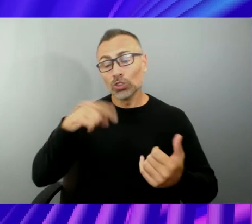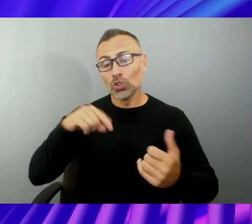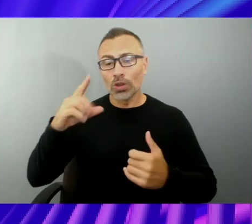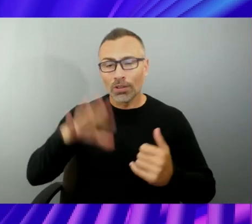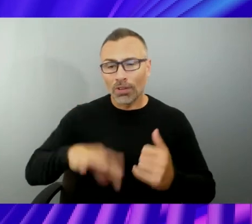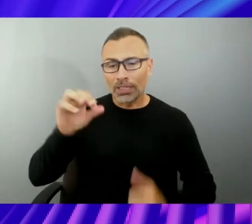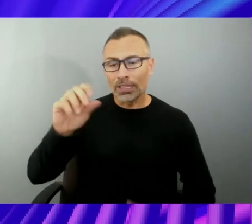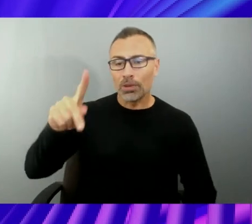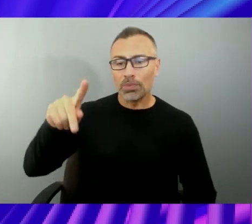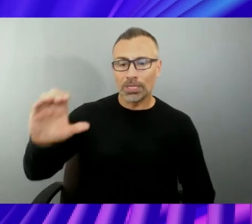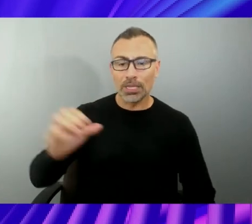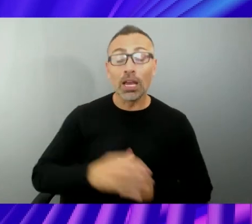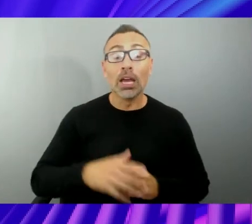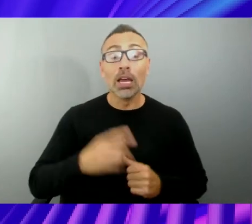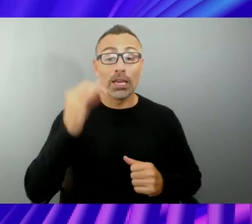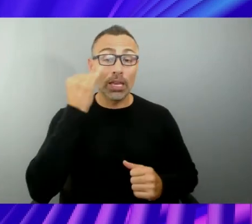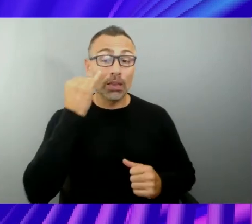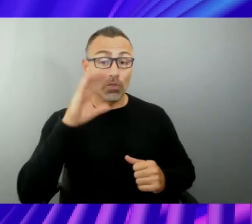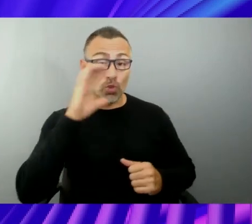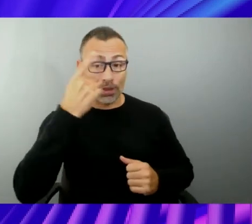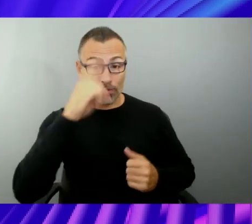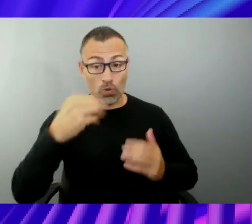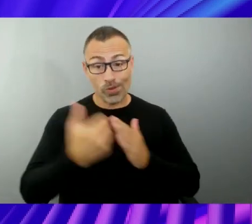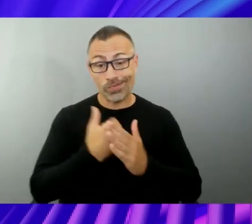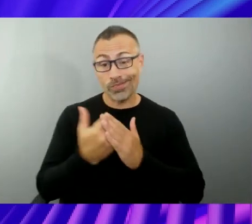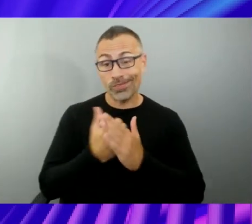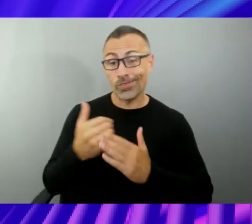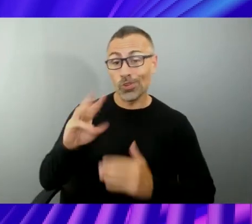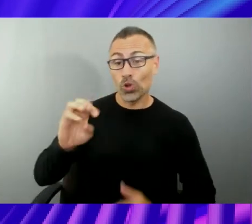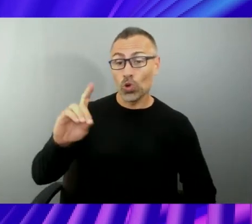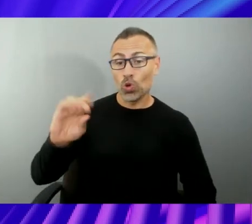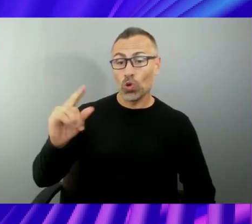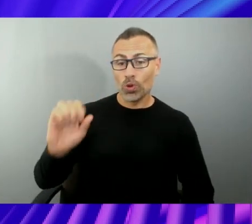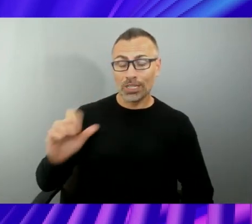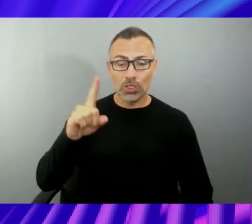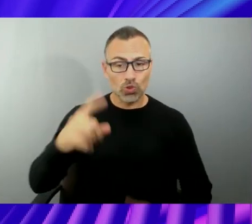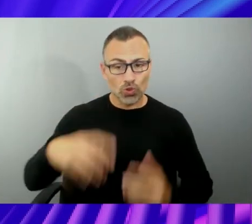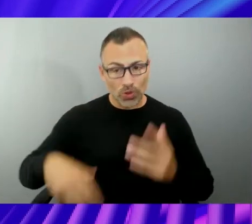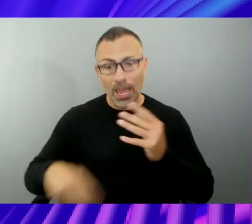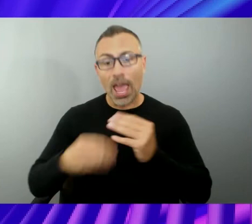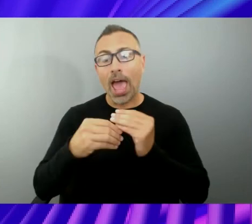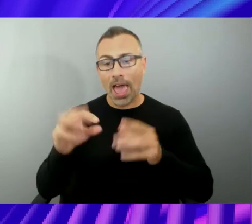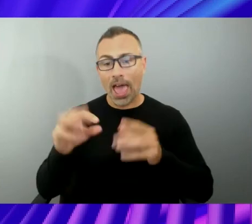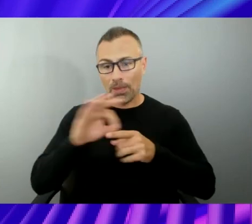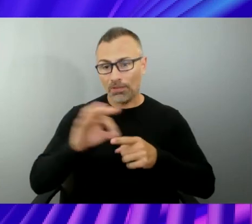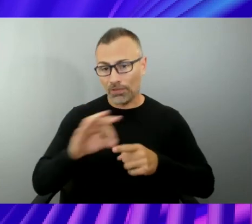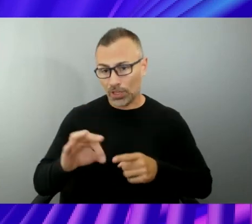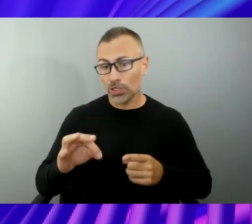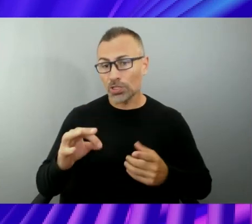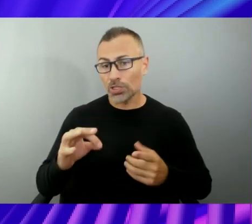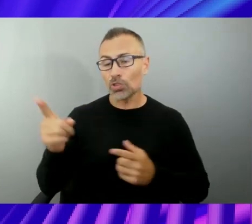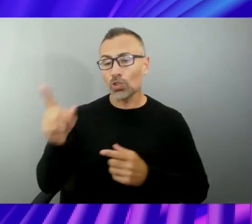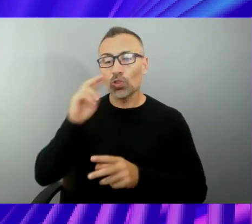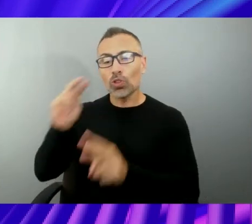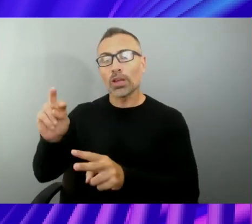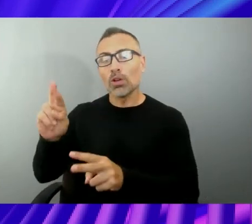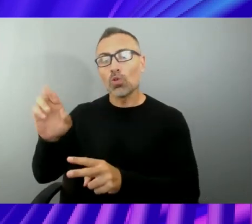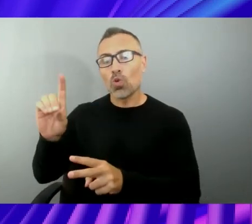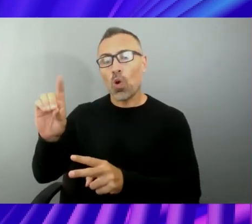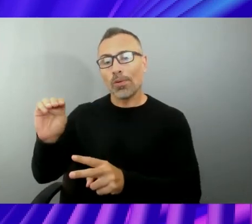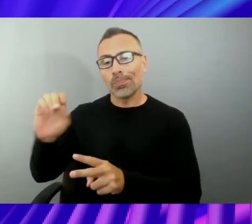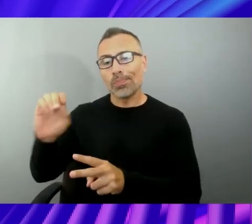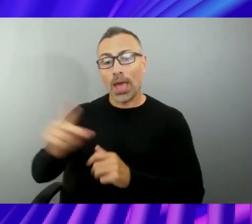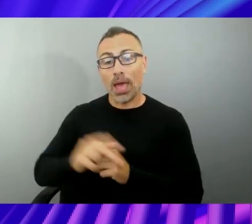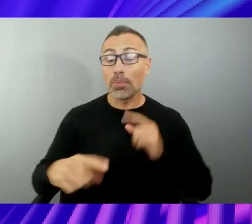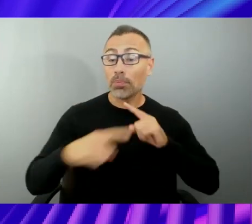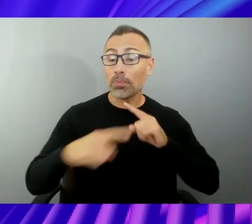please feel free to influence our product roadmap. You can add the features. Also, you can see what new version of OpenSearch